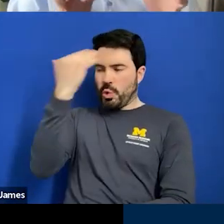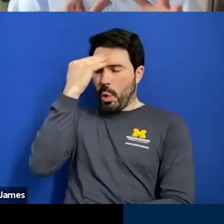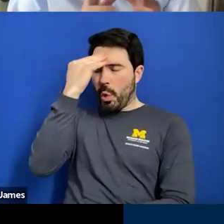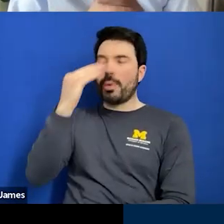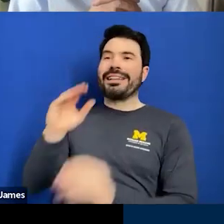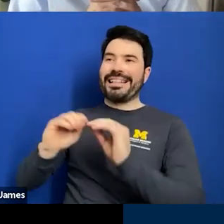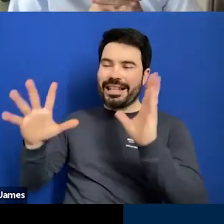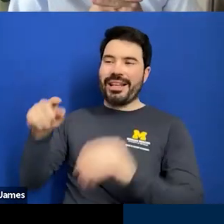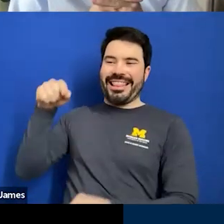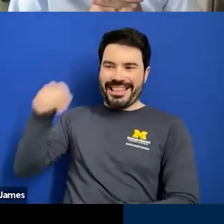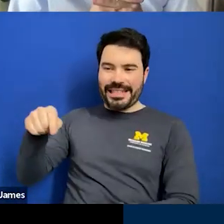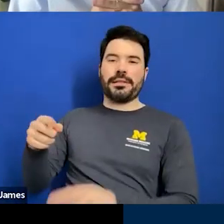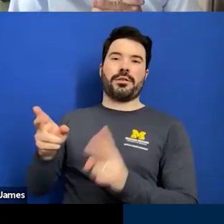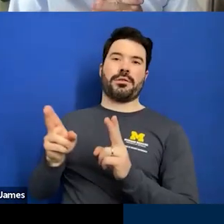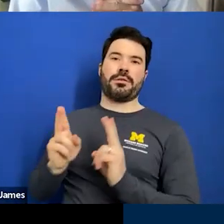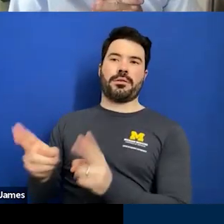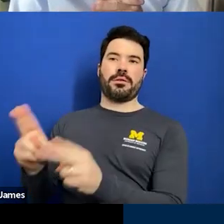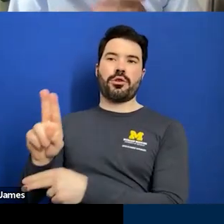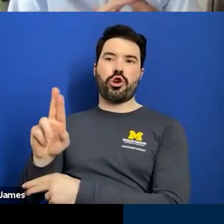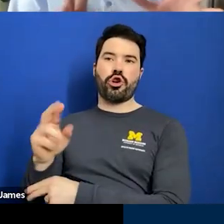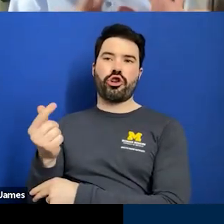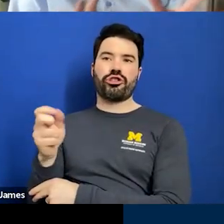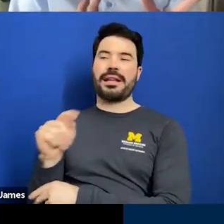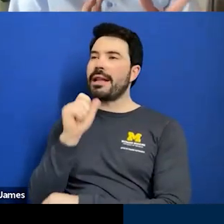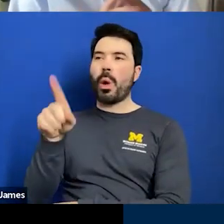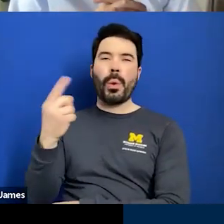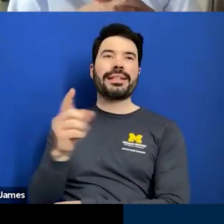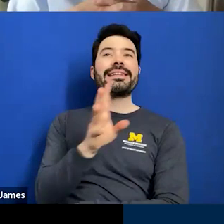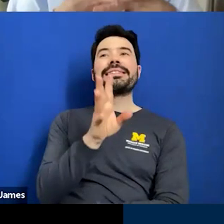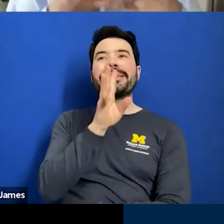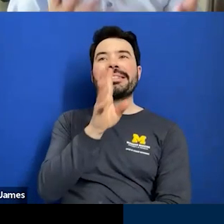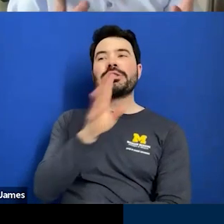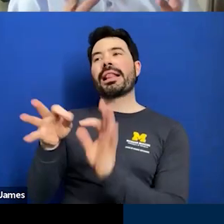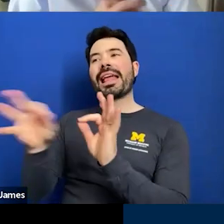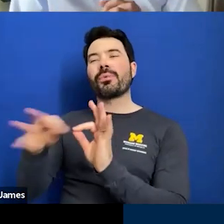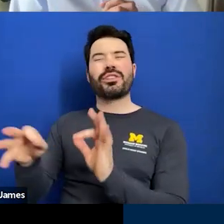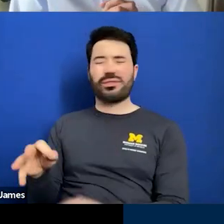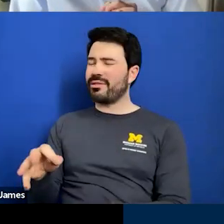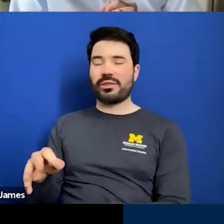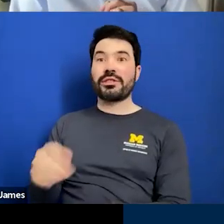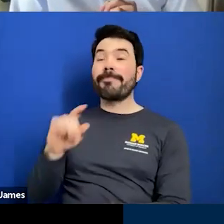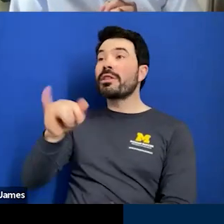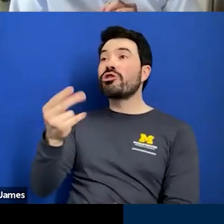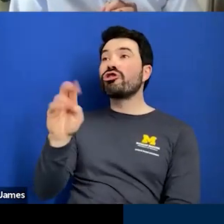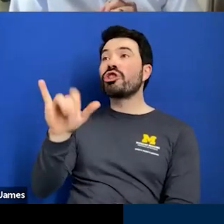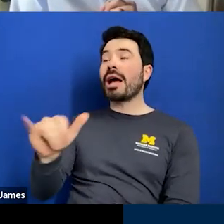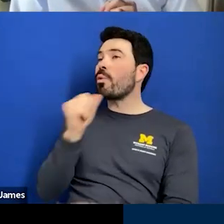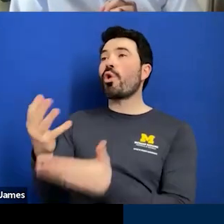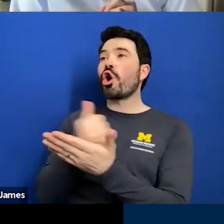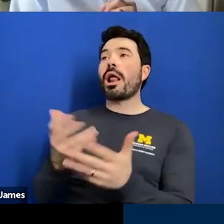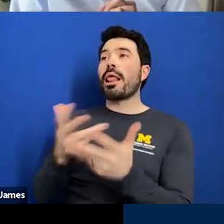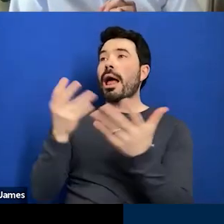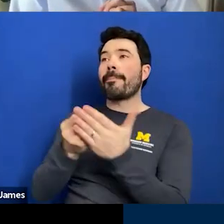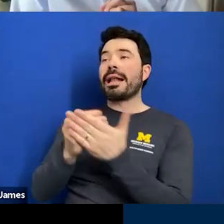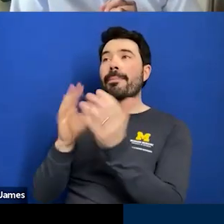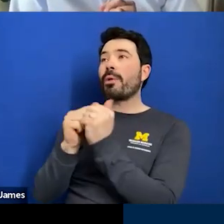not about speech and language. You can't use those terms. You have to make something concrete. Johnny's not going to make as much money as you